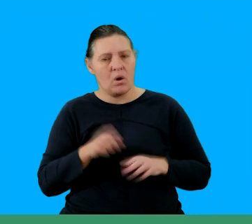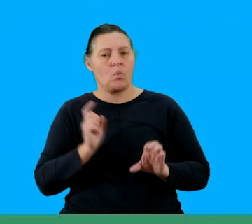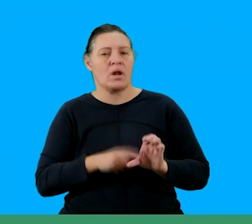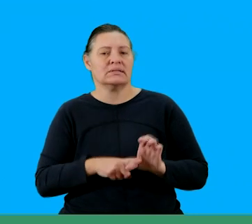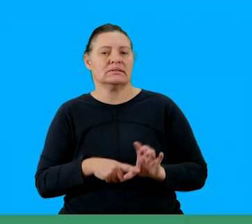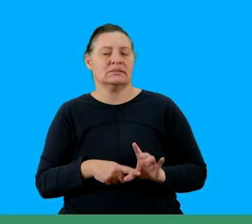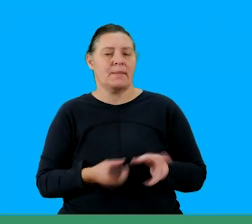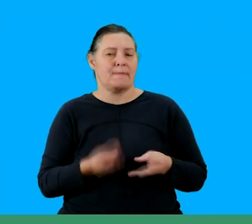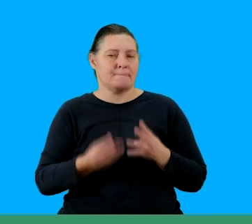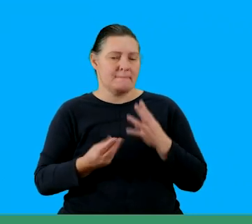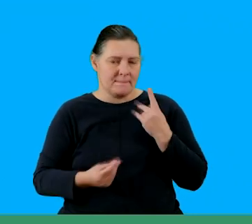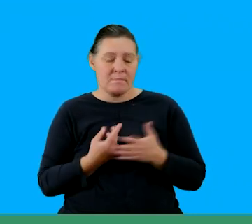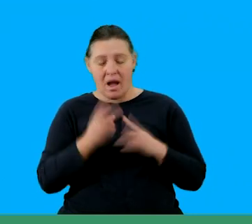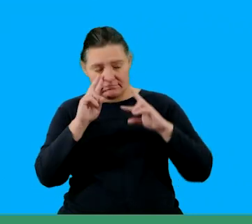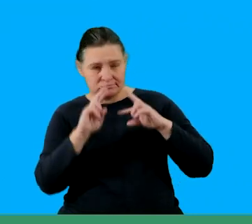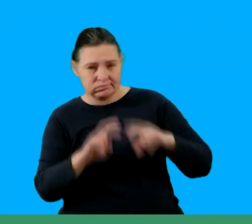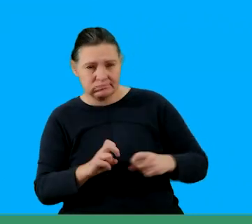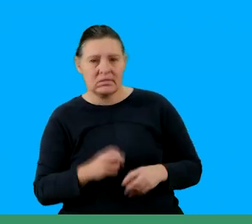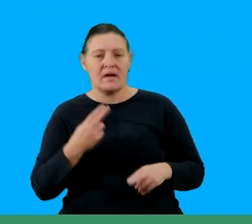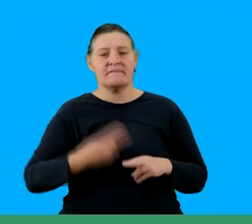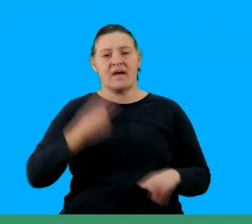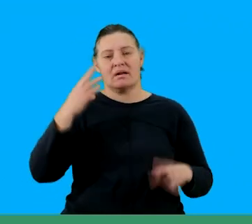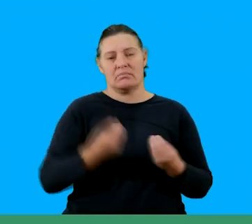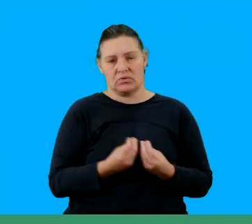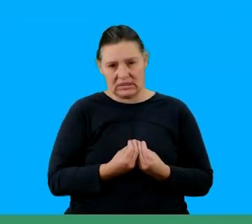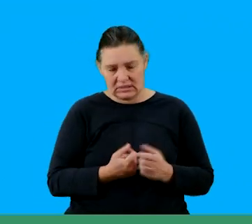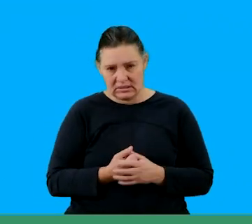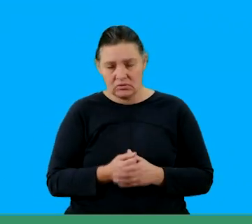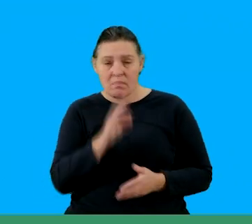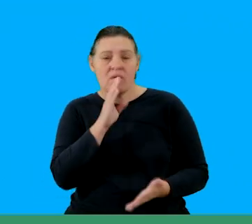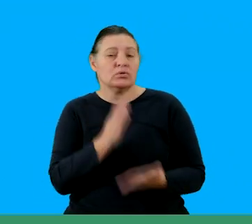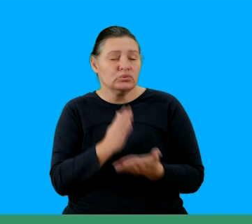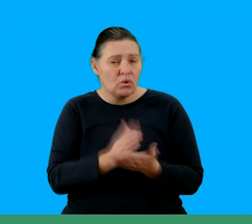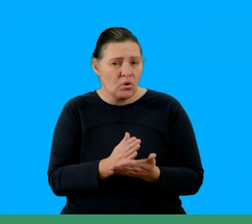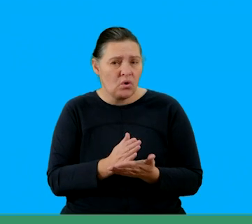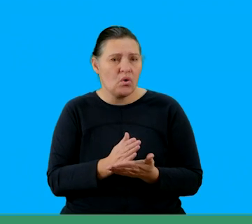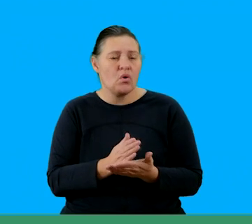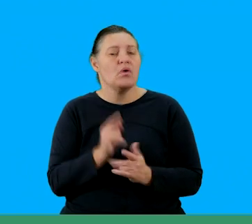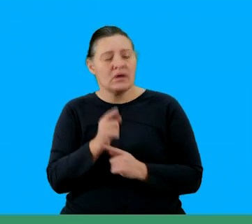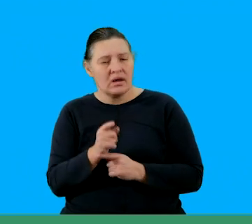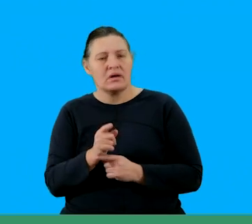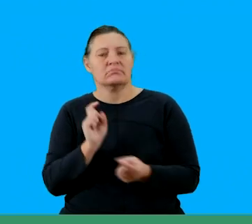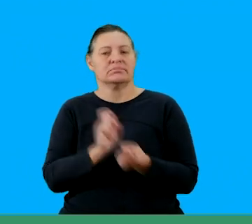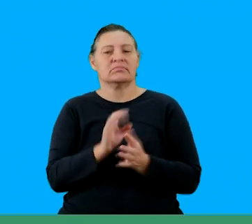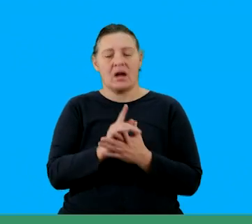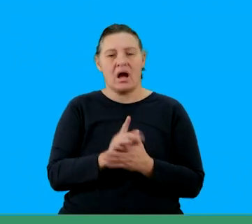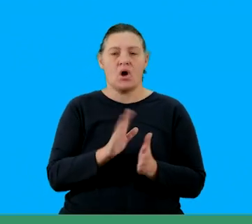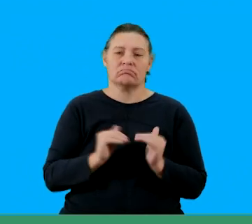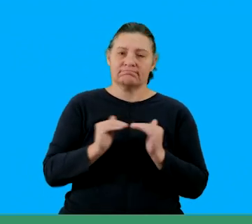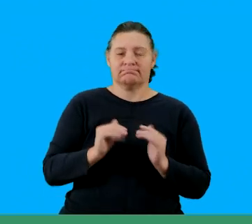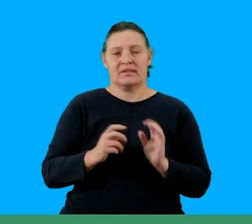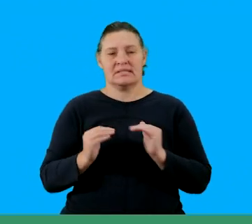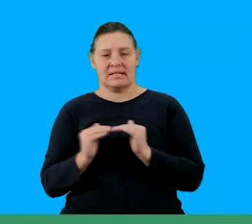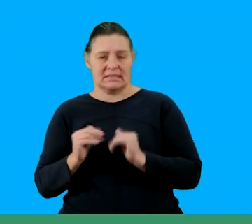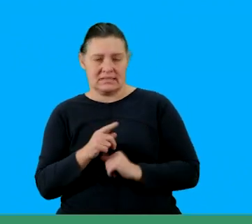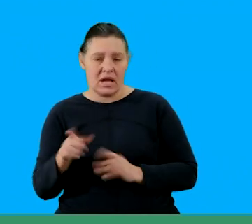is met by inspecting the final product to ensure that it meets the required standard.